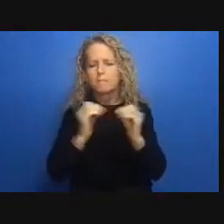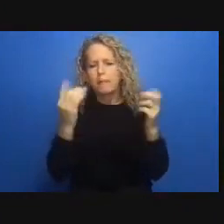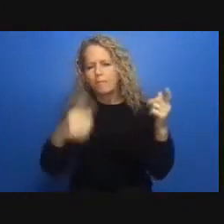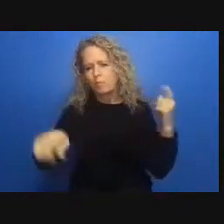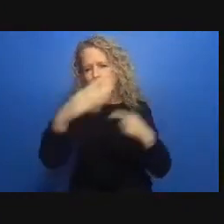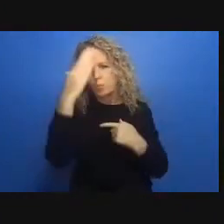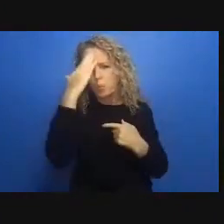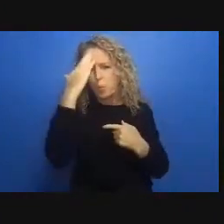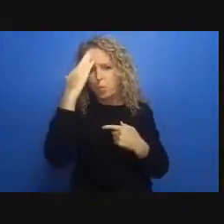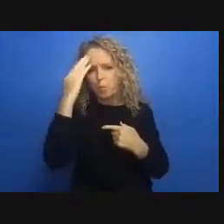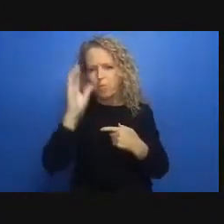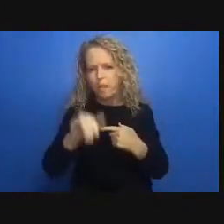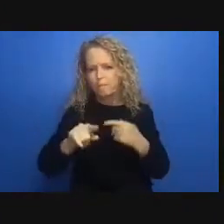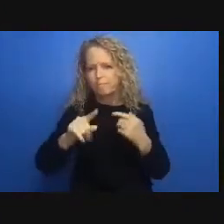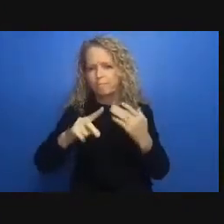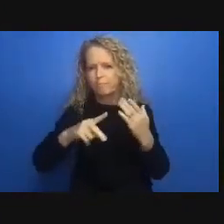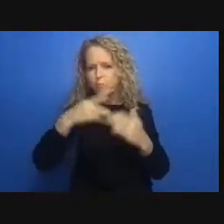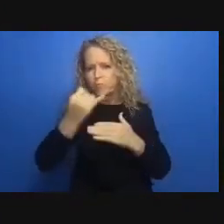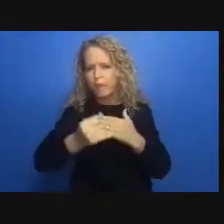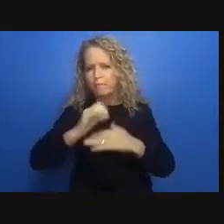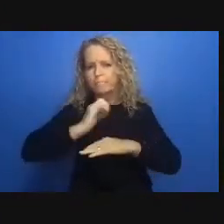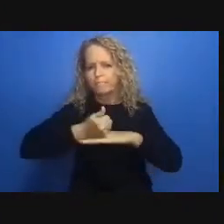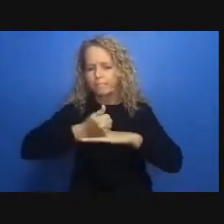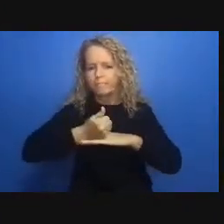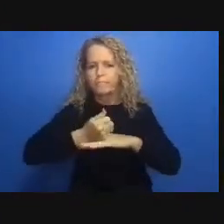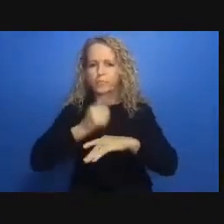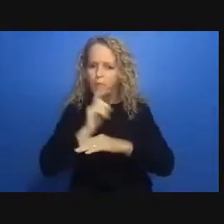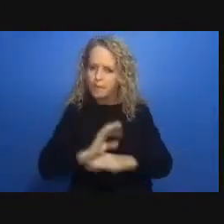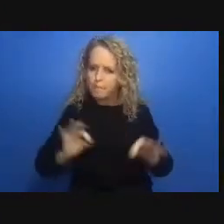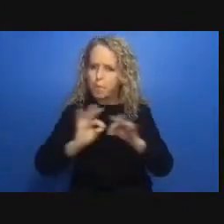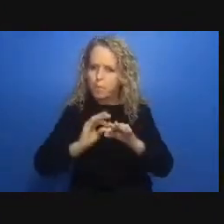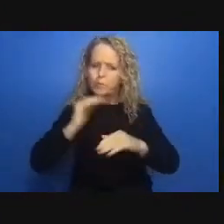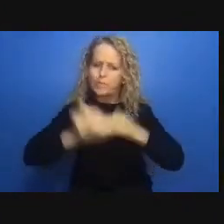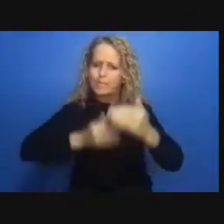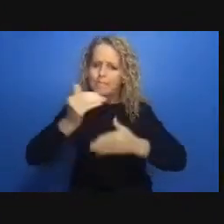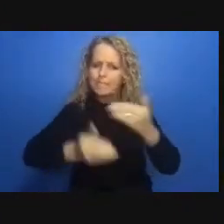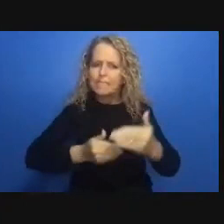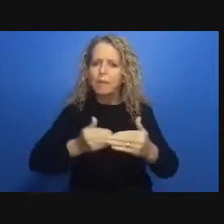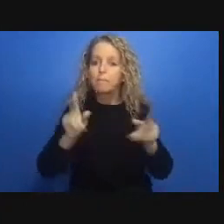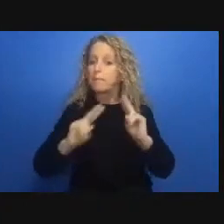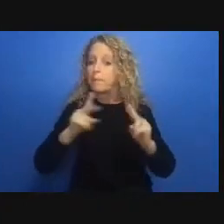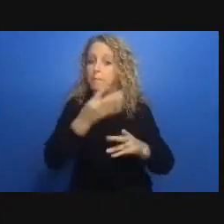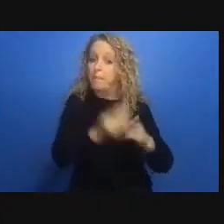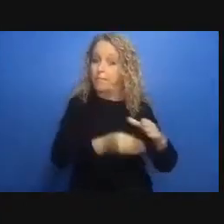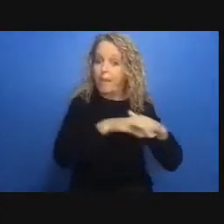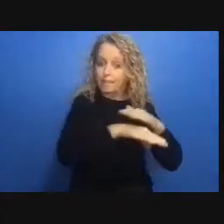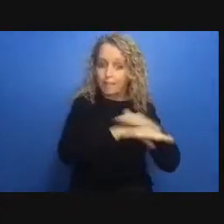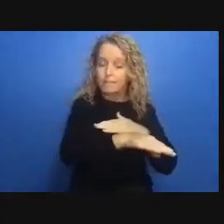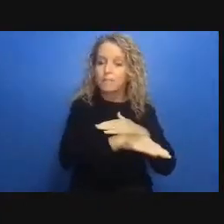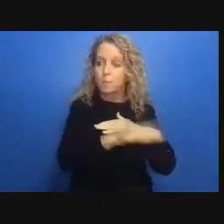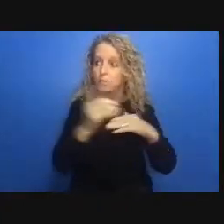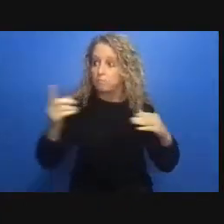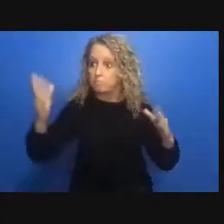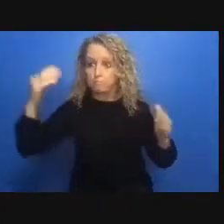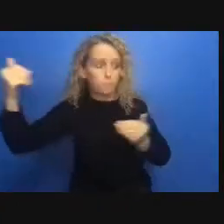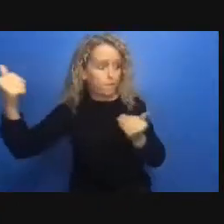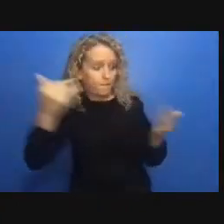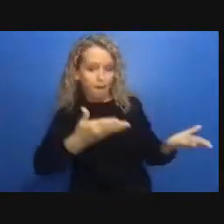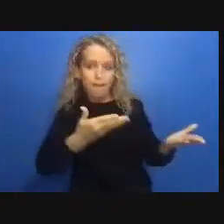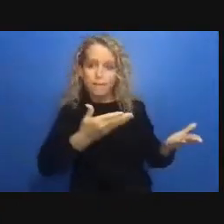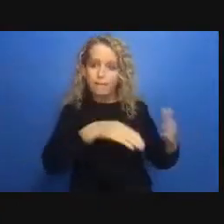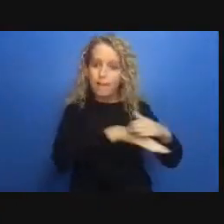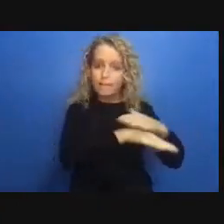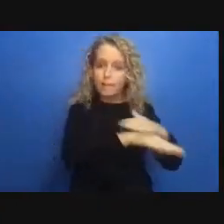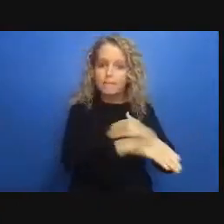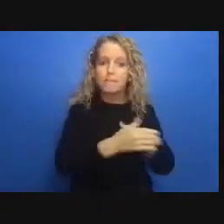monitored carefully to make sure it gets to where it's supposed to get. We also further noted that it has a target of